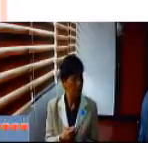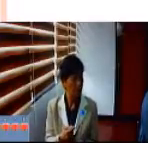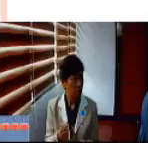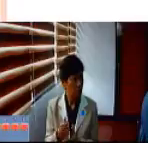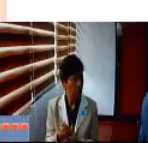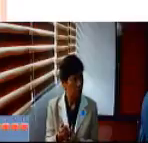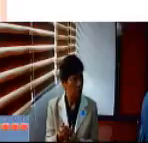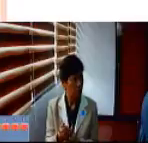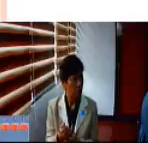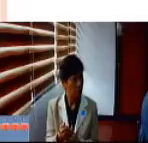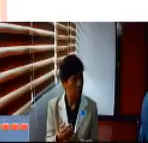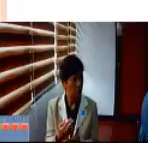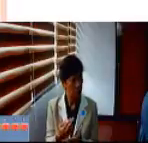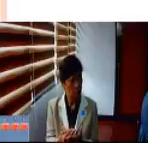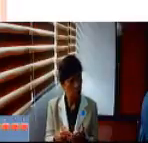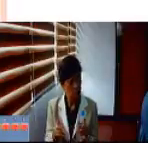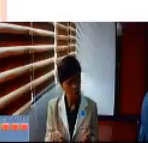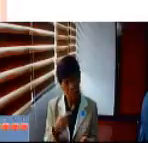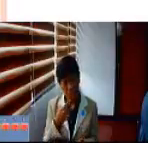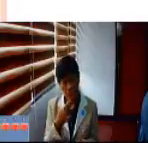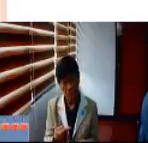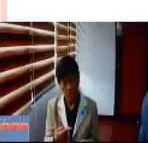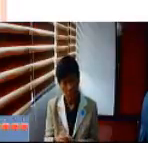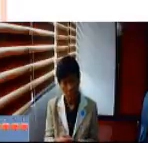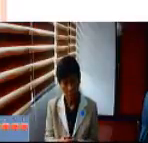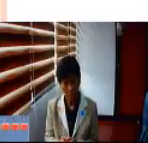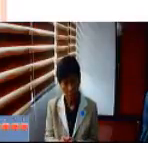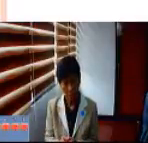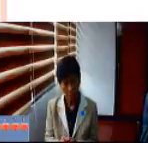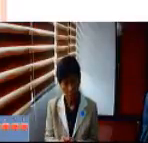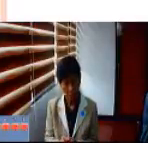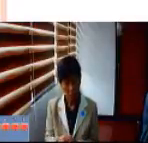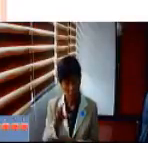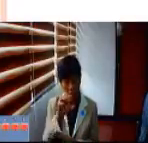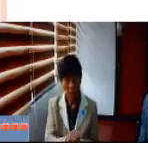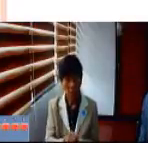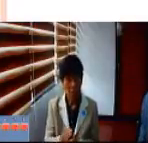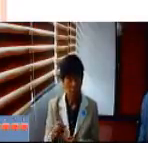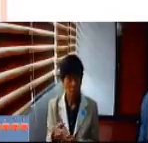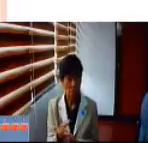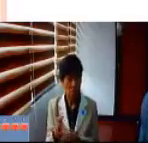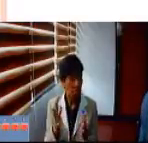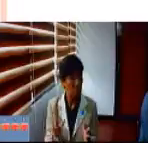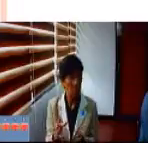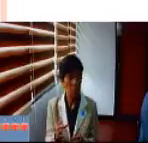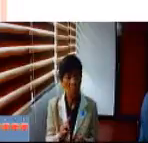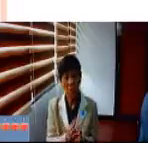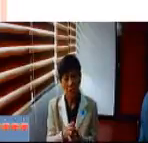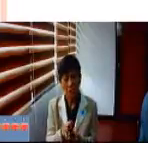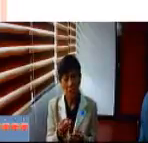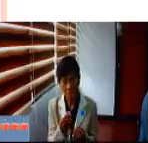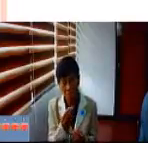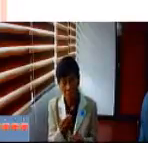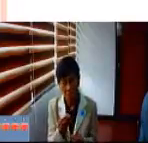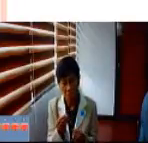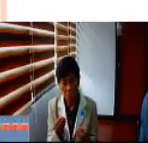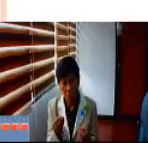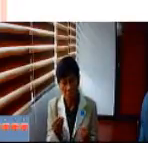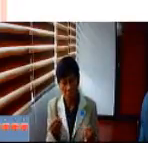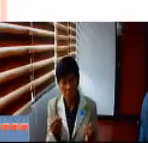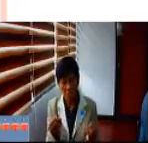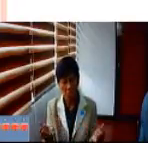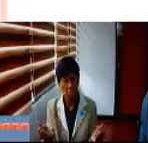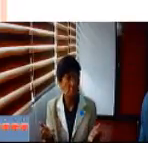the resource person this morning said that yung huli po ng mangingisda, paunti na po ng paunti. They